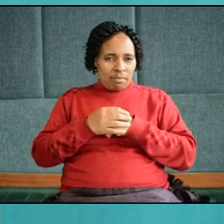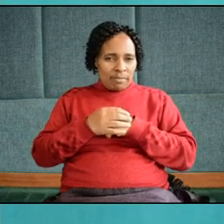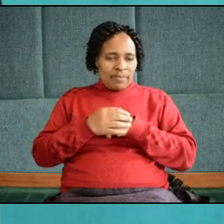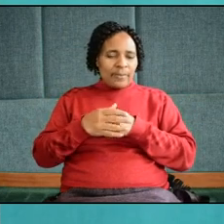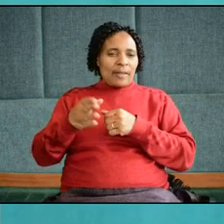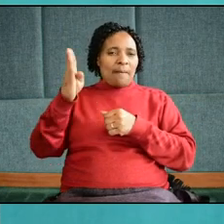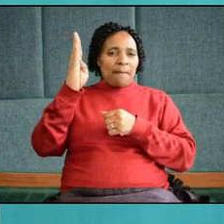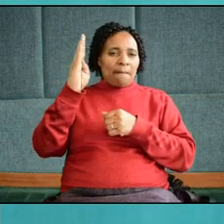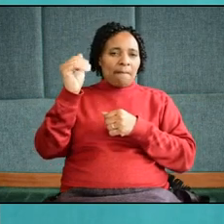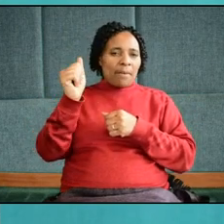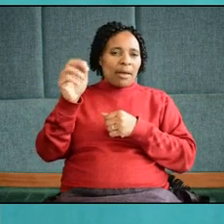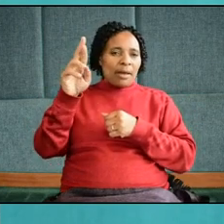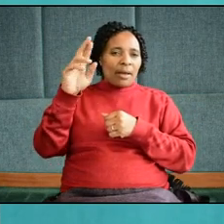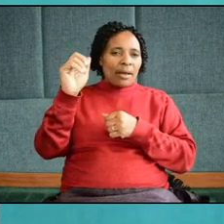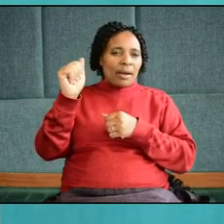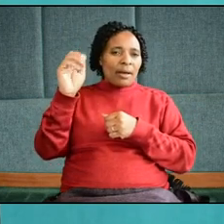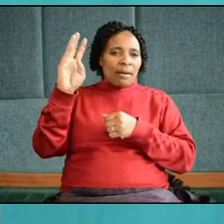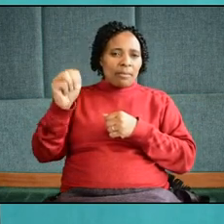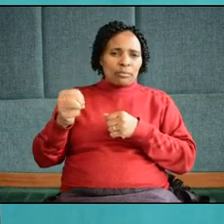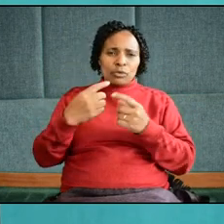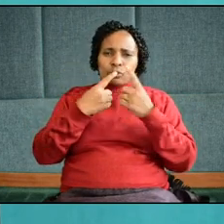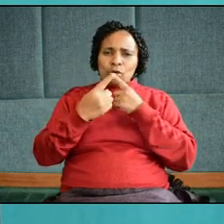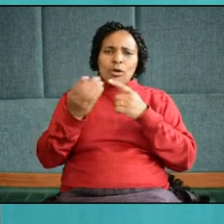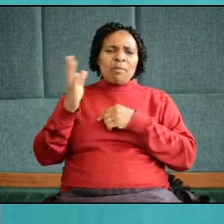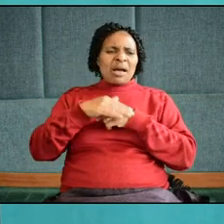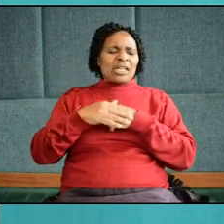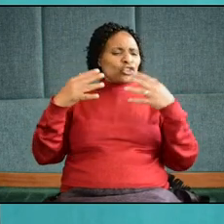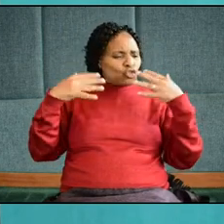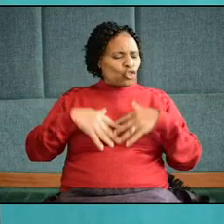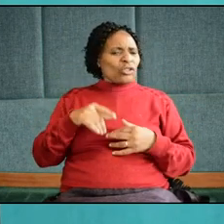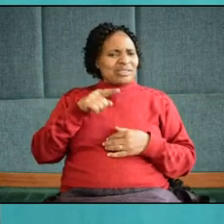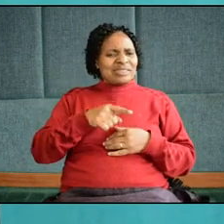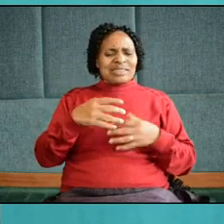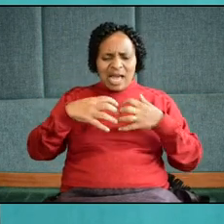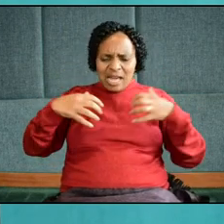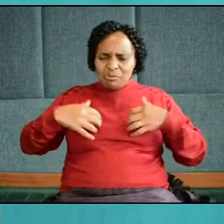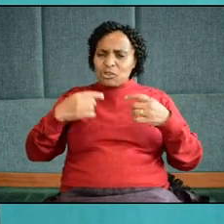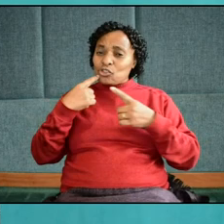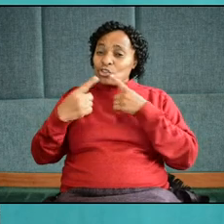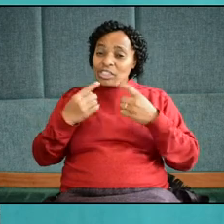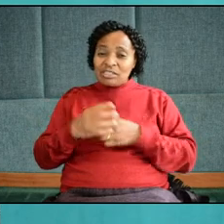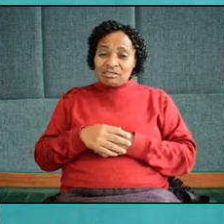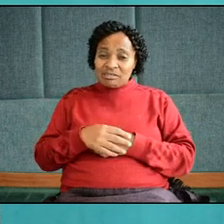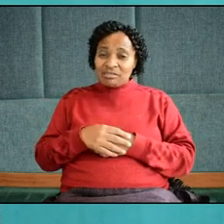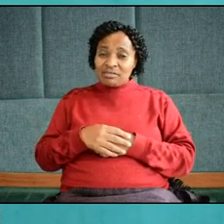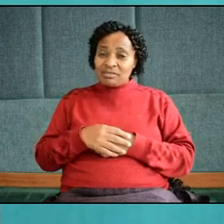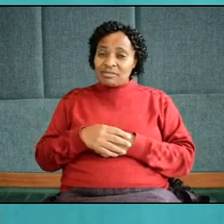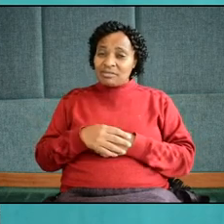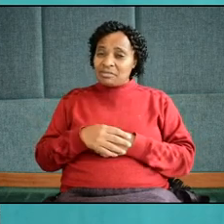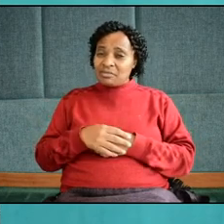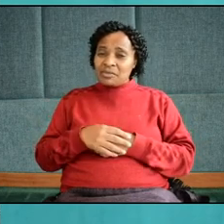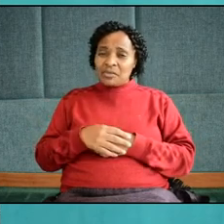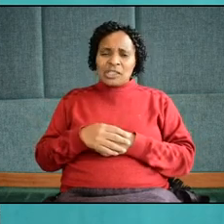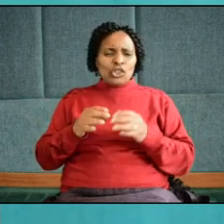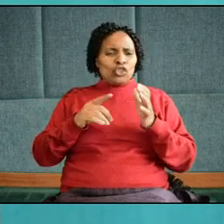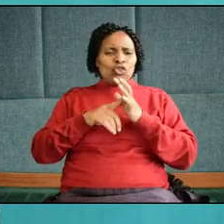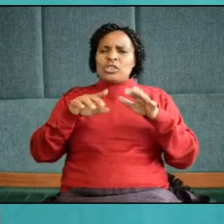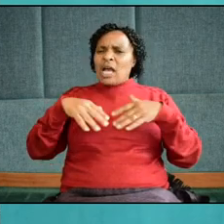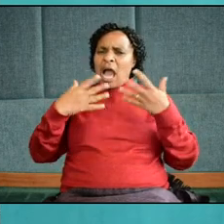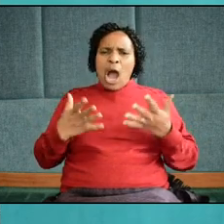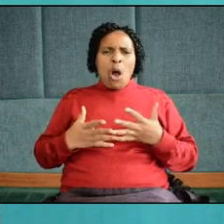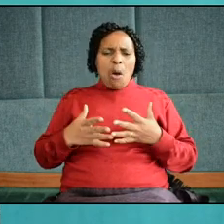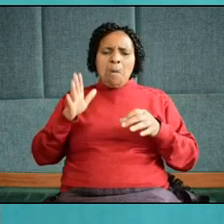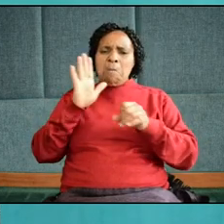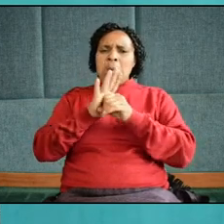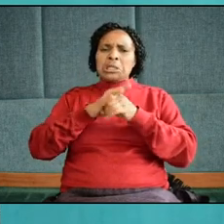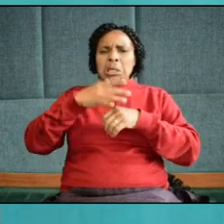Balaam spoke back. He did not even get shocked that this animal is talking. Right? It shows how much he was